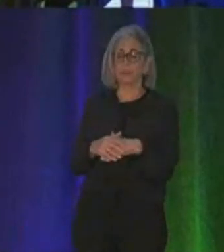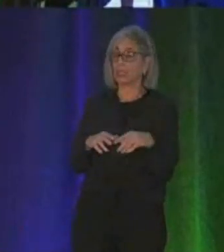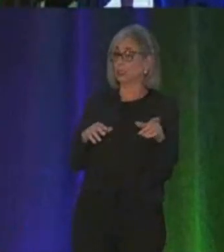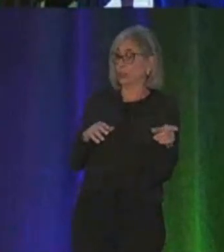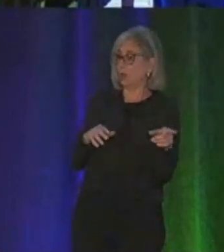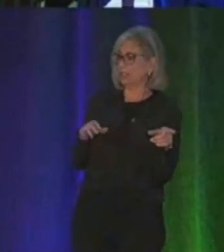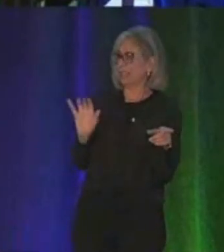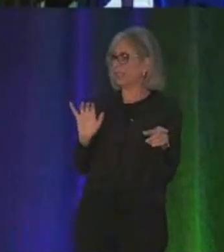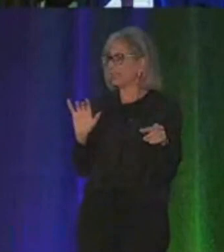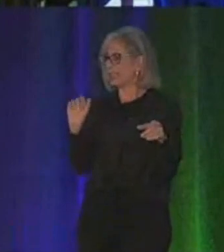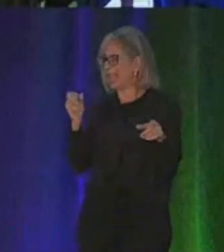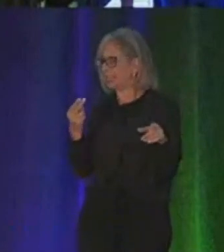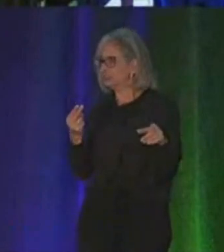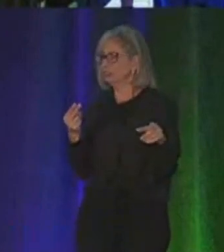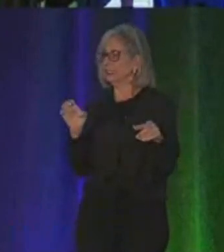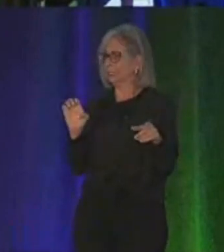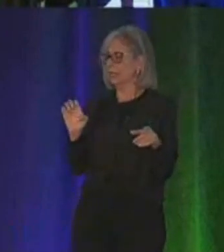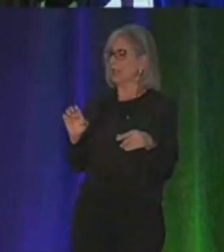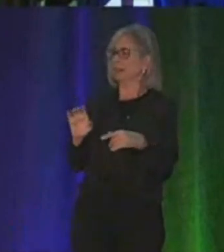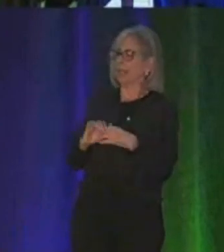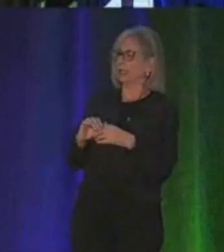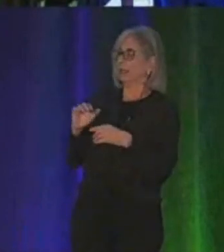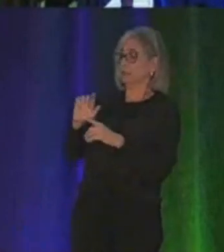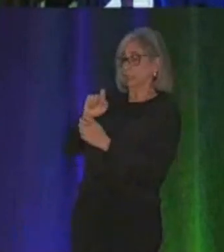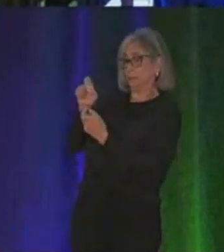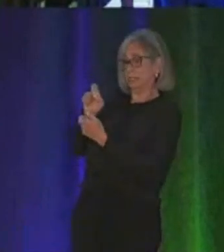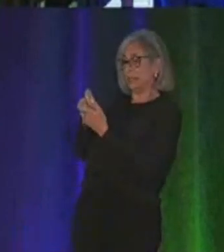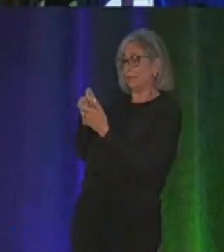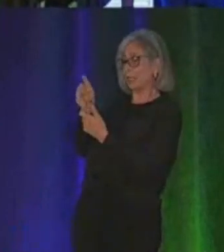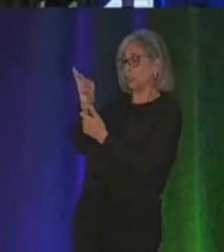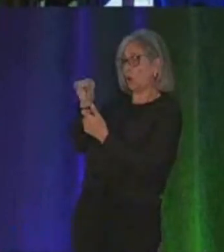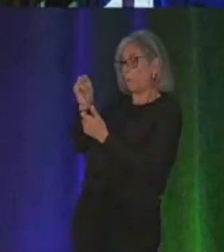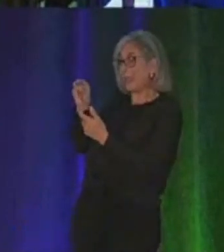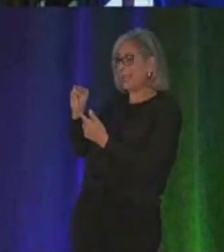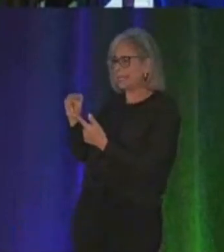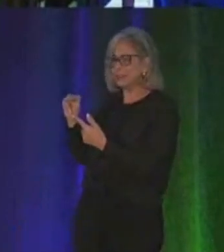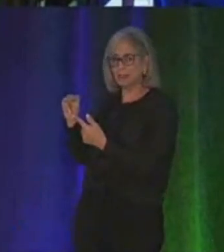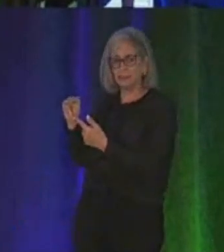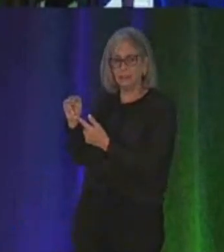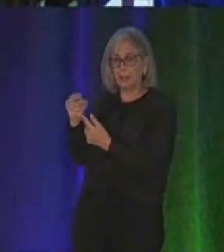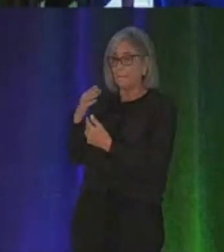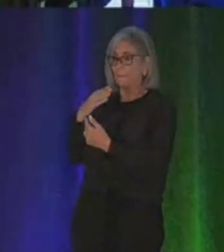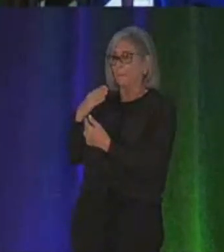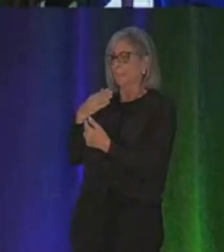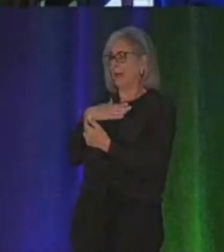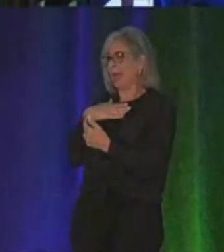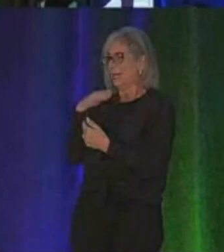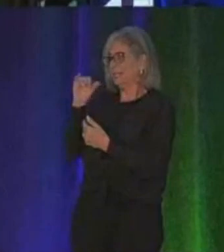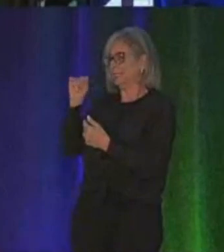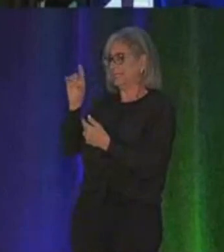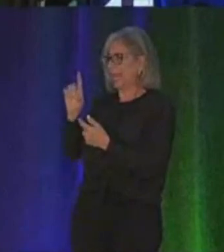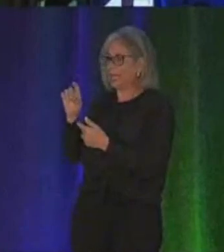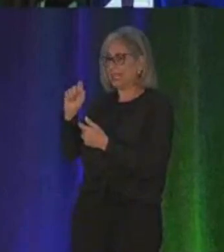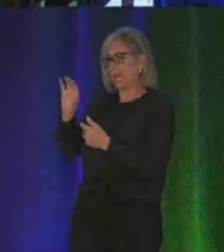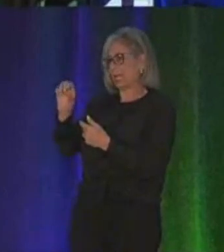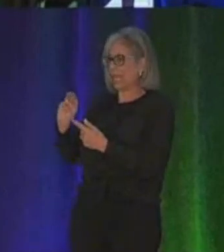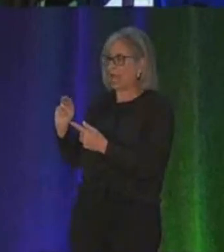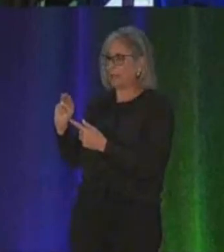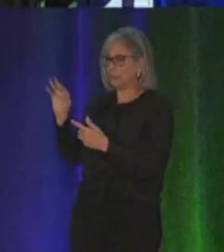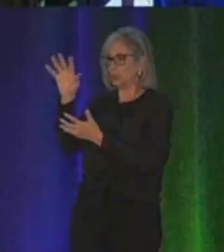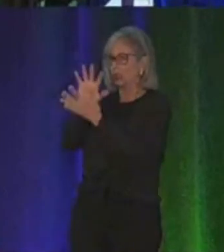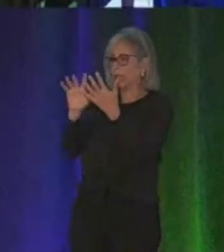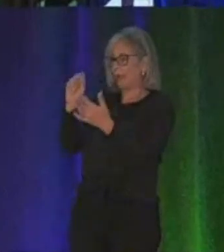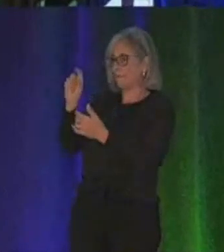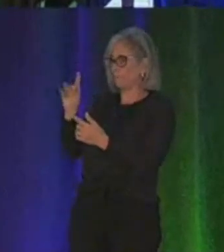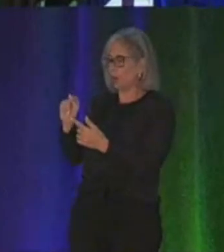as a cache. It also handles things like custom domains, like if you want to route, mysite.com to the CloudFront to your